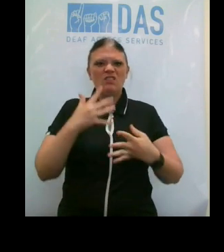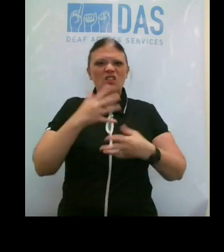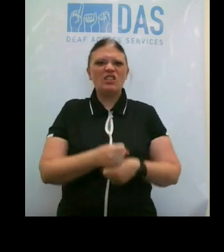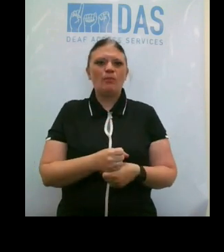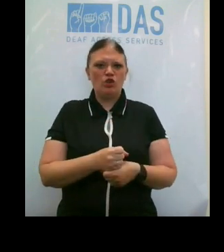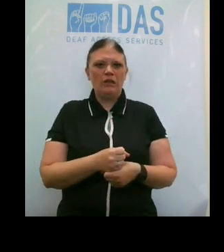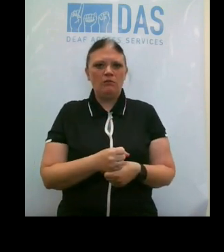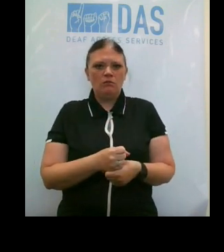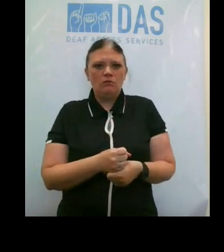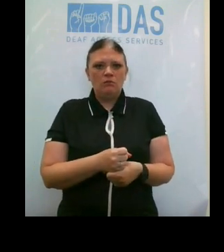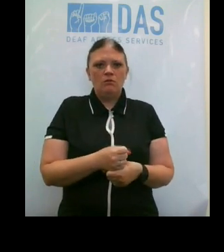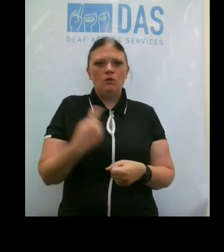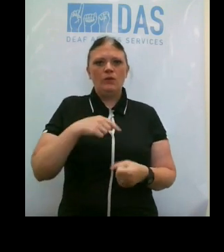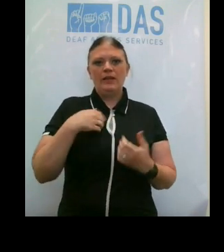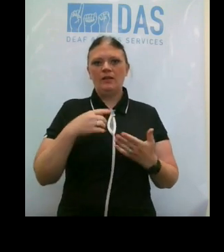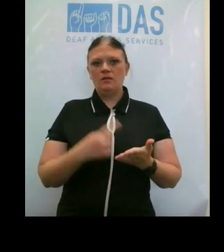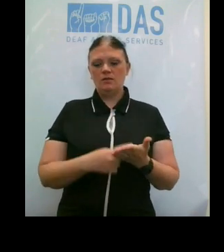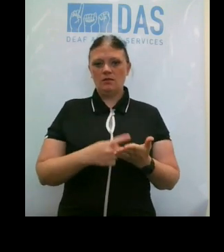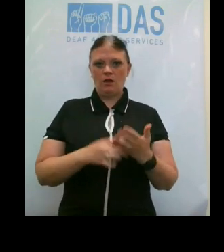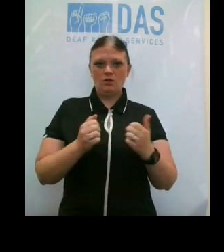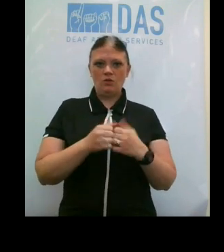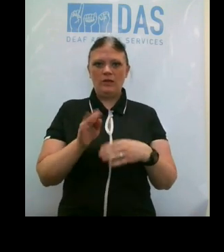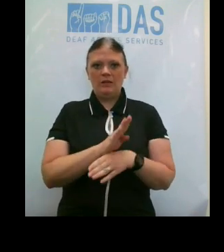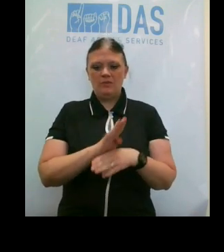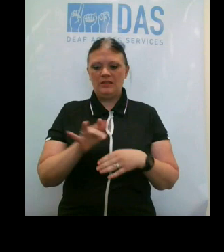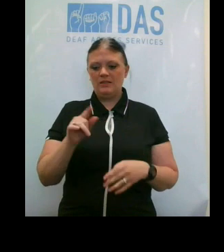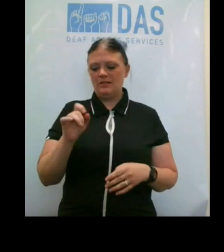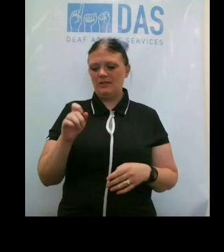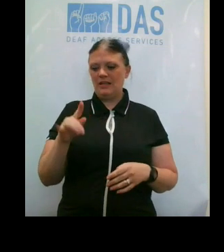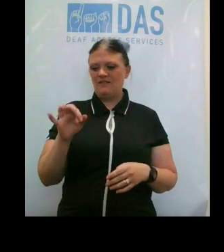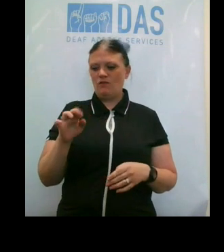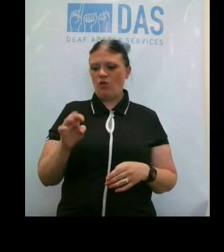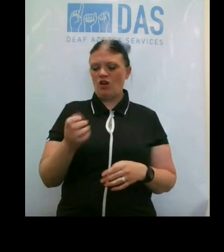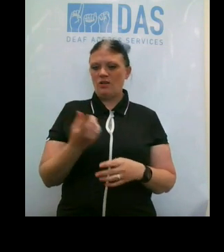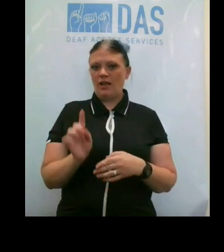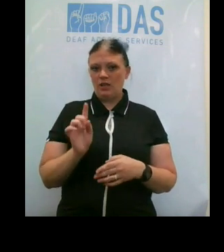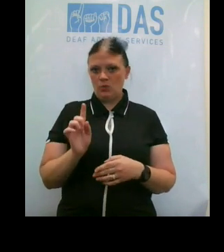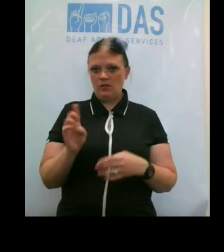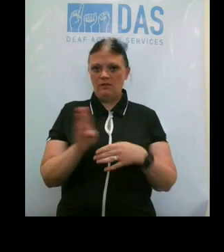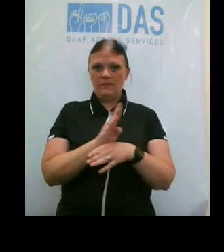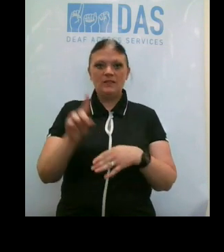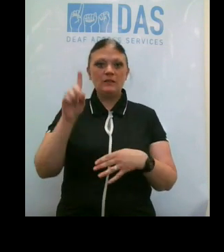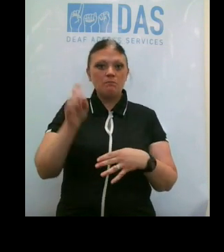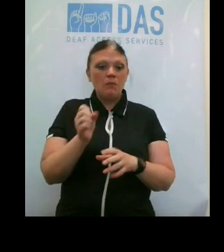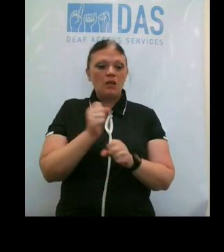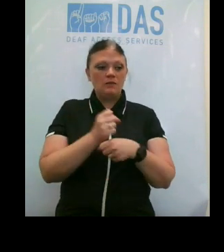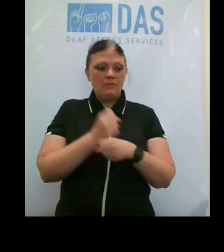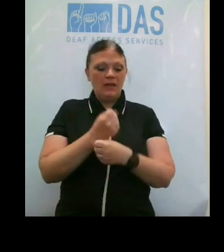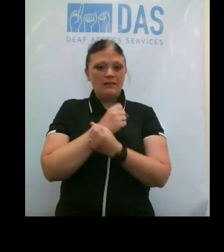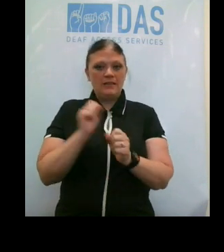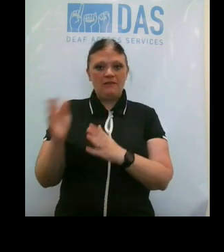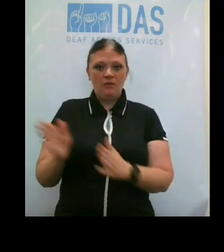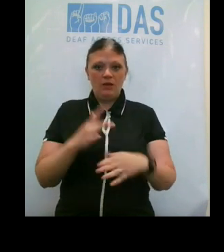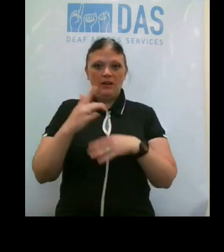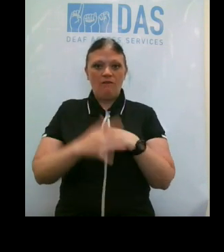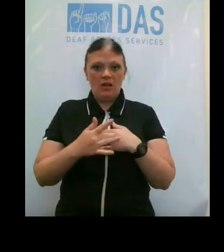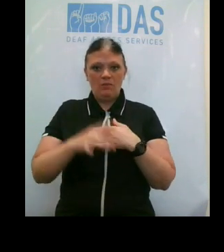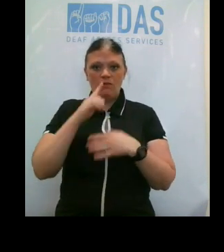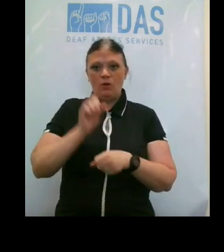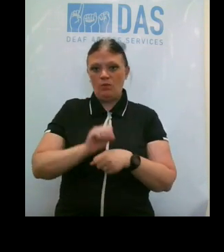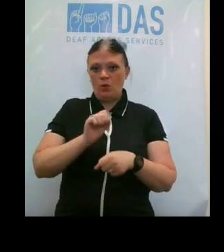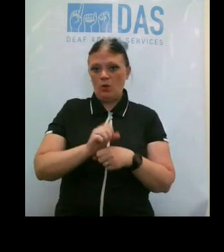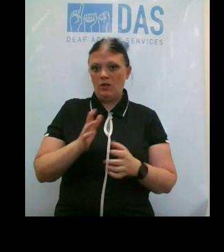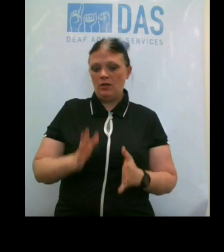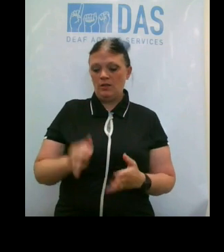of what it is. We had a discussion on this with our business task force last week. Businesses have to create a safety plan that's available for their employees, and if they